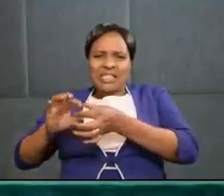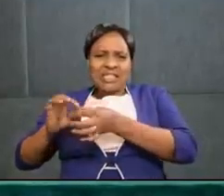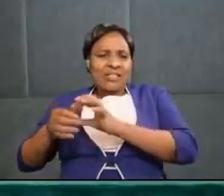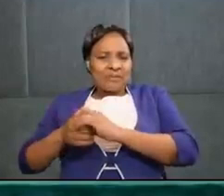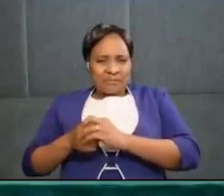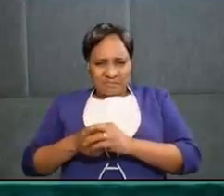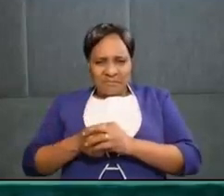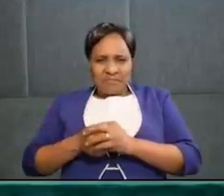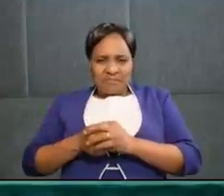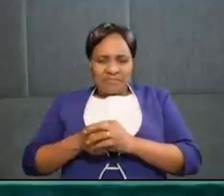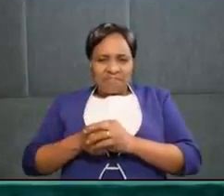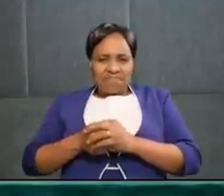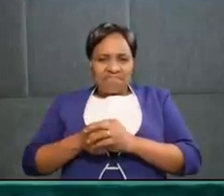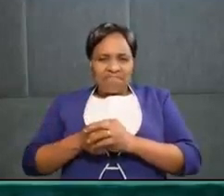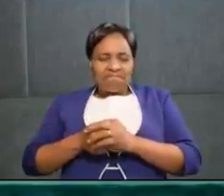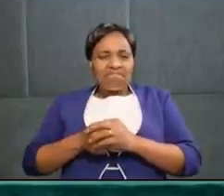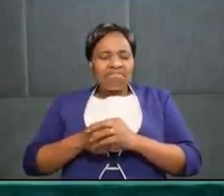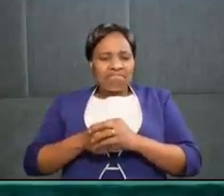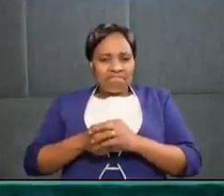done, Gospel in Chain.